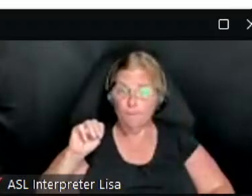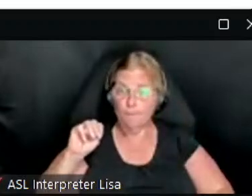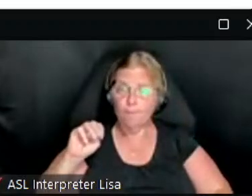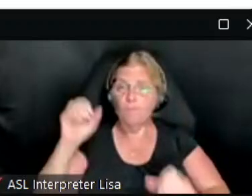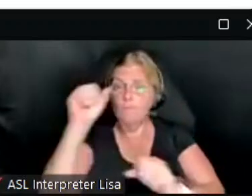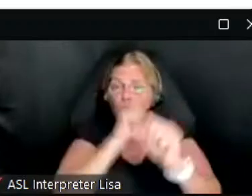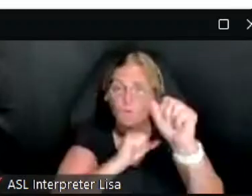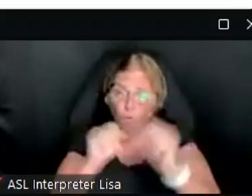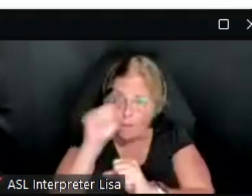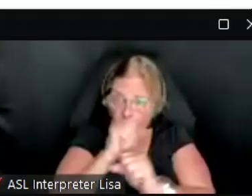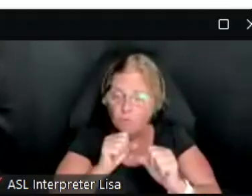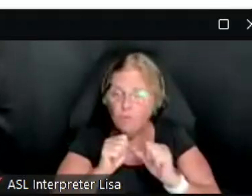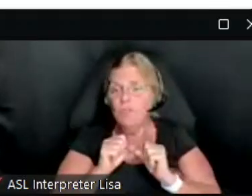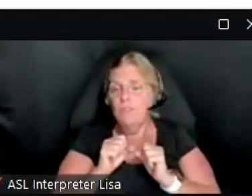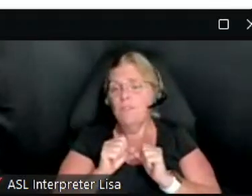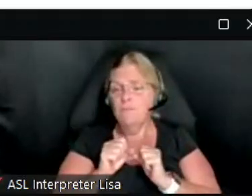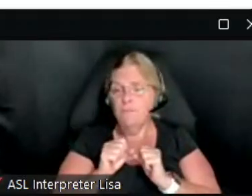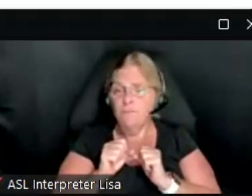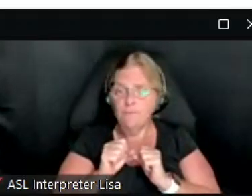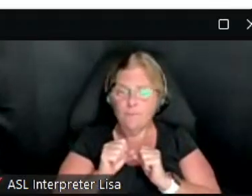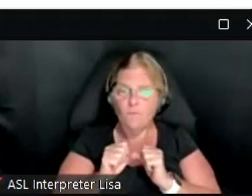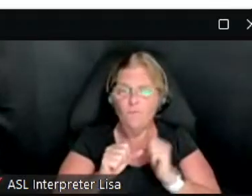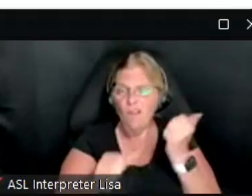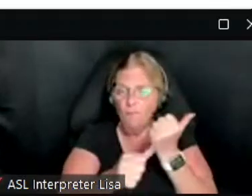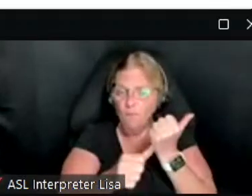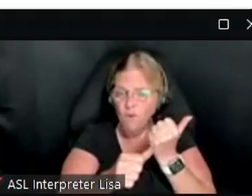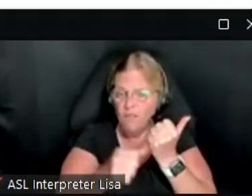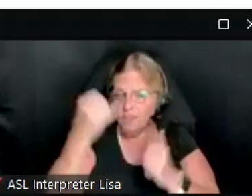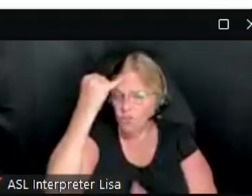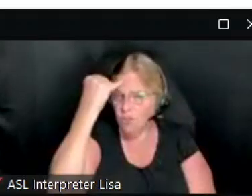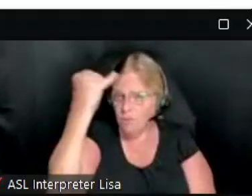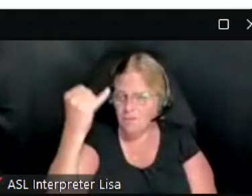strategies. The apprenticeship idea, using